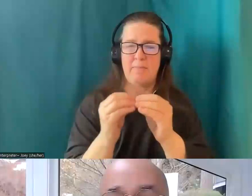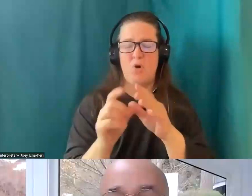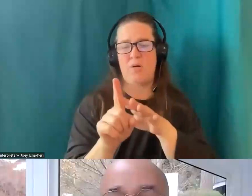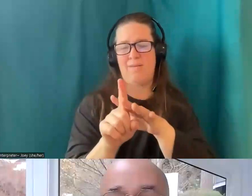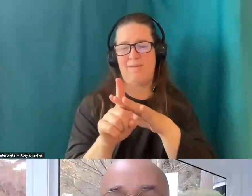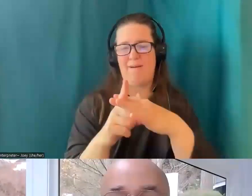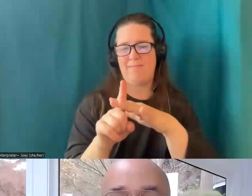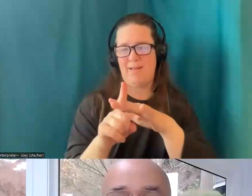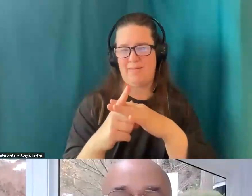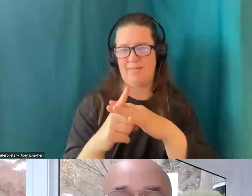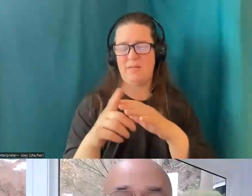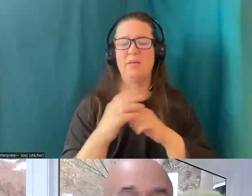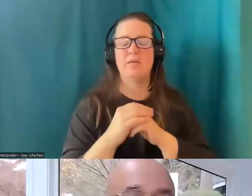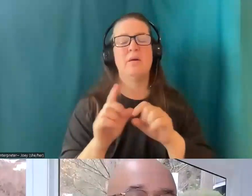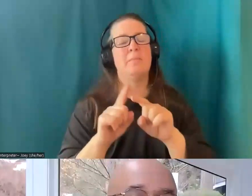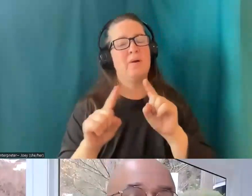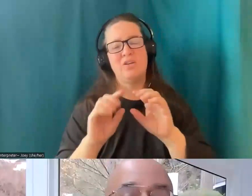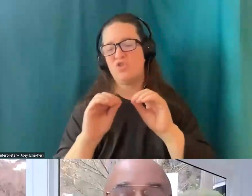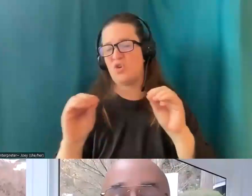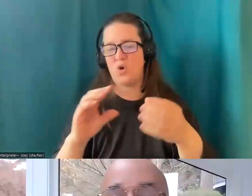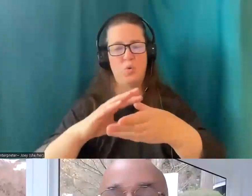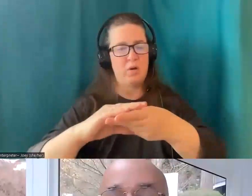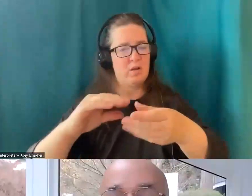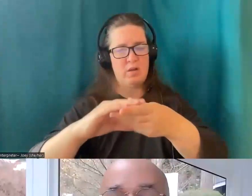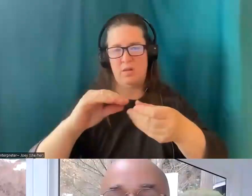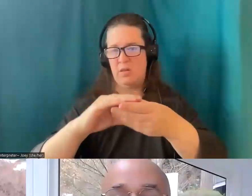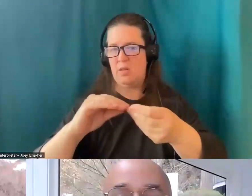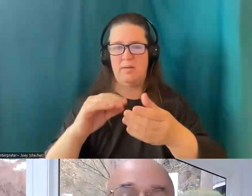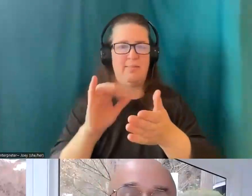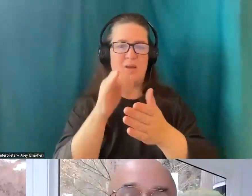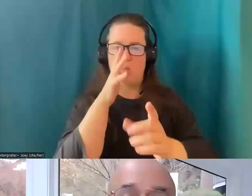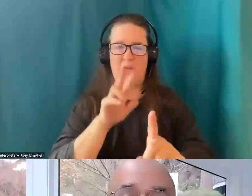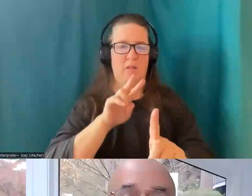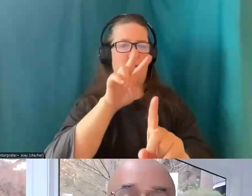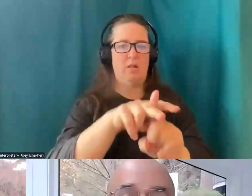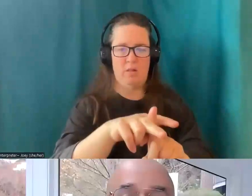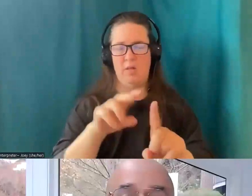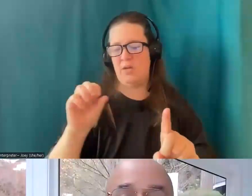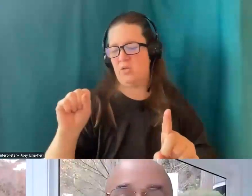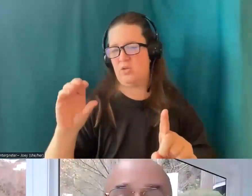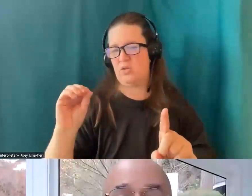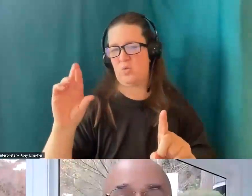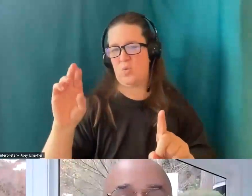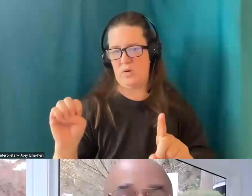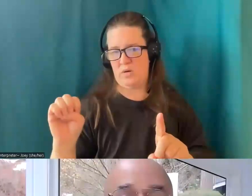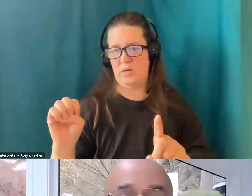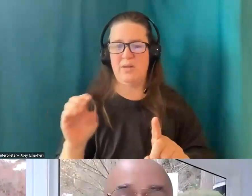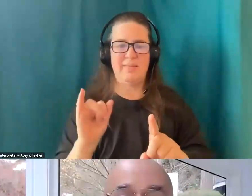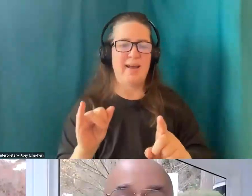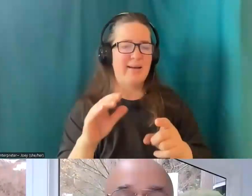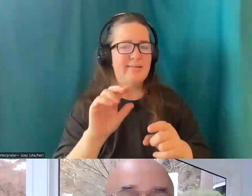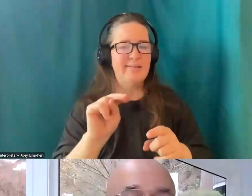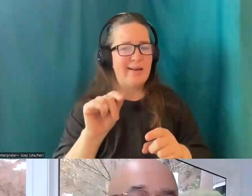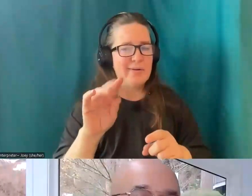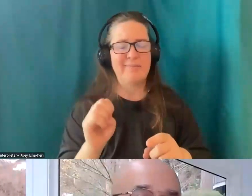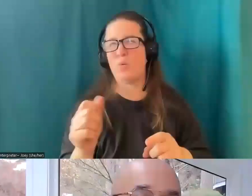be scored. So we're asking narrative purely to add more information to the application, but none of the narrative will be included in the scoring process